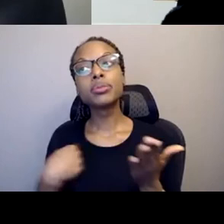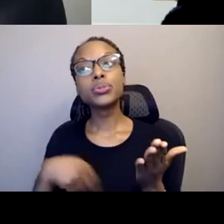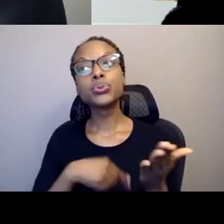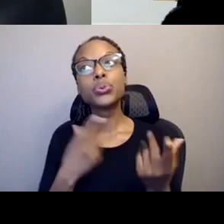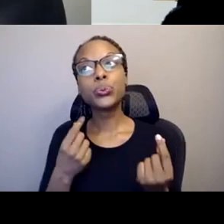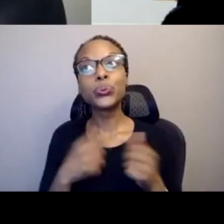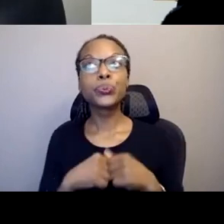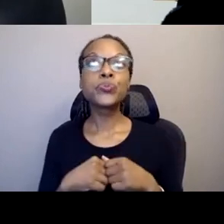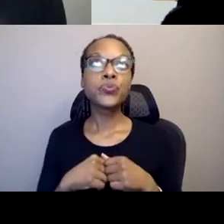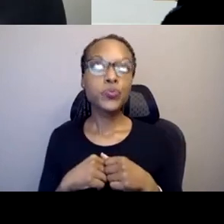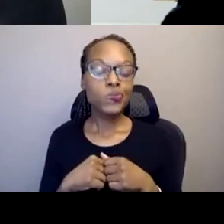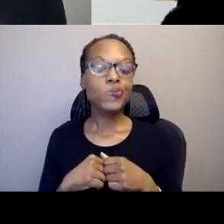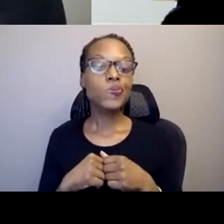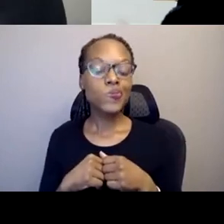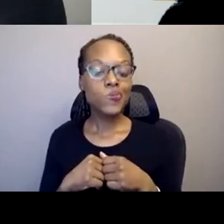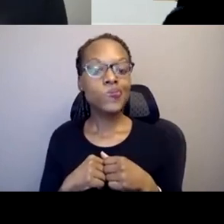sort of